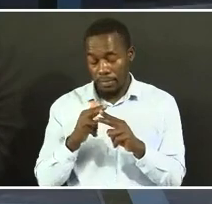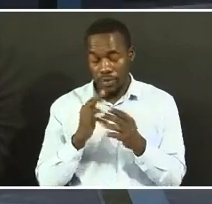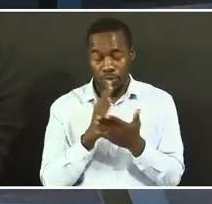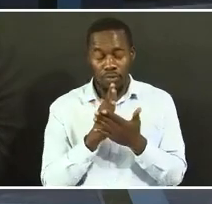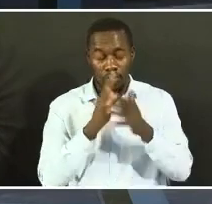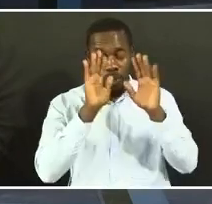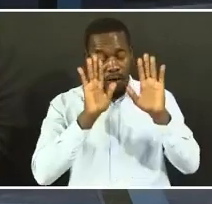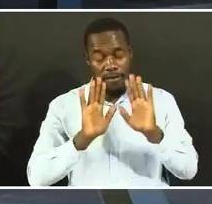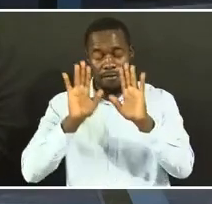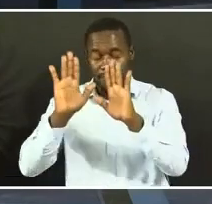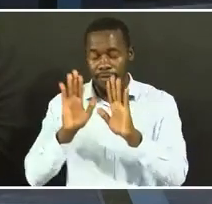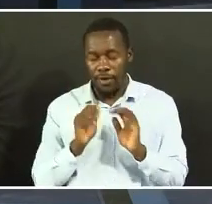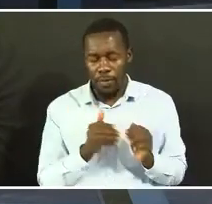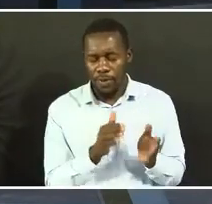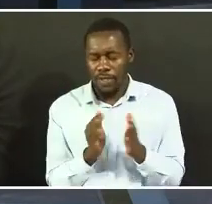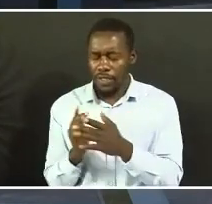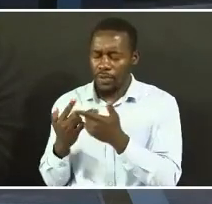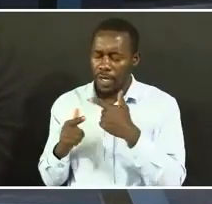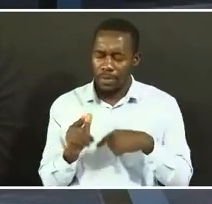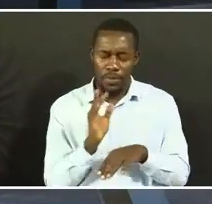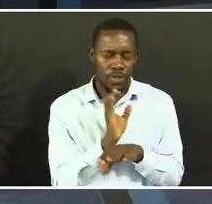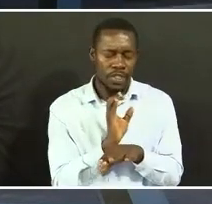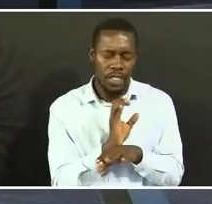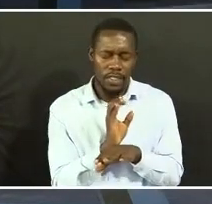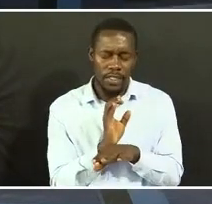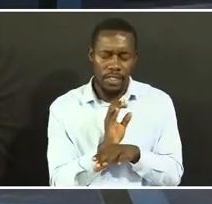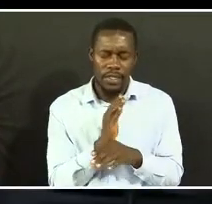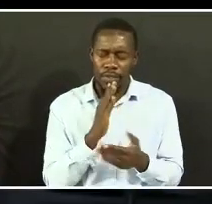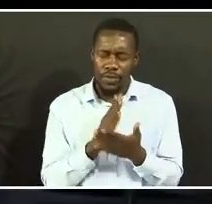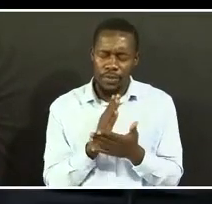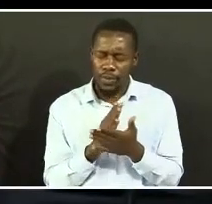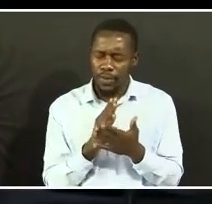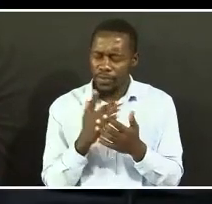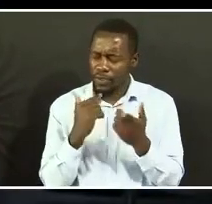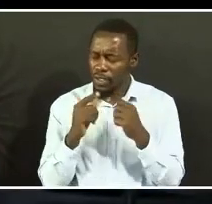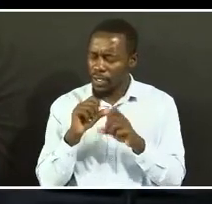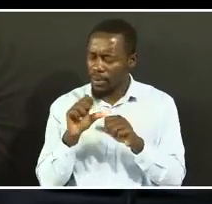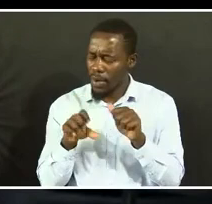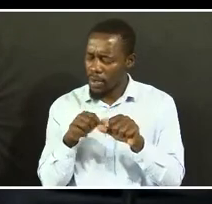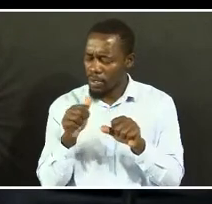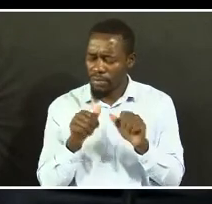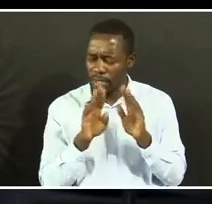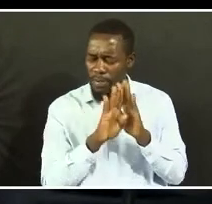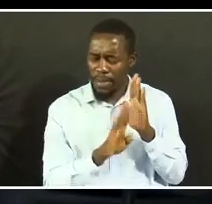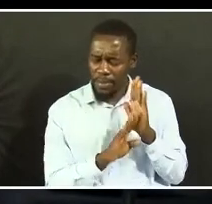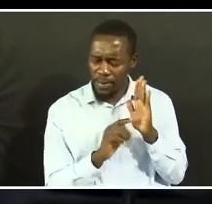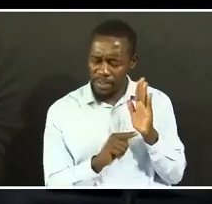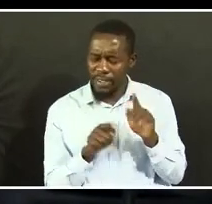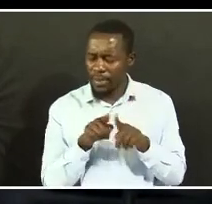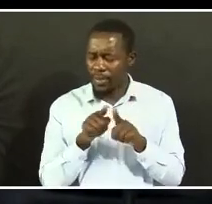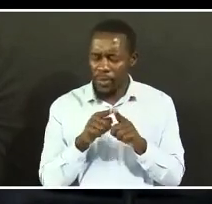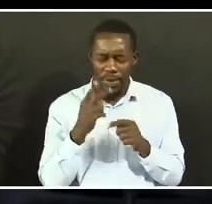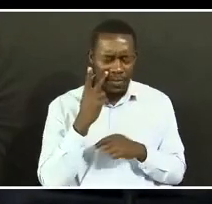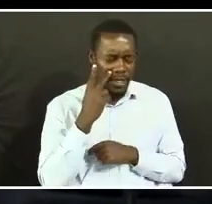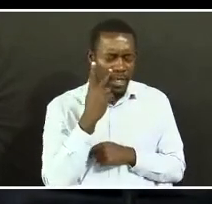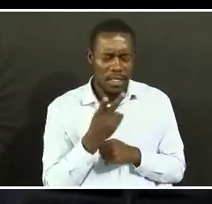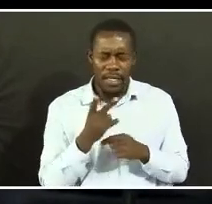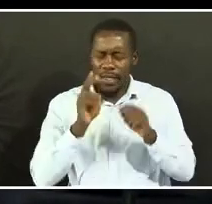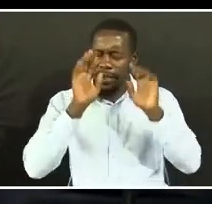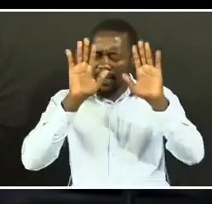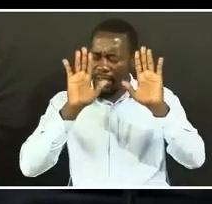for us to be in your presence. We have reflected upon the passage of Scripture, and we see the marvelous work of your